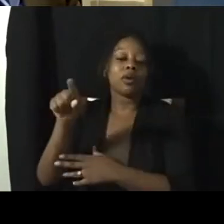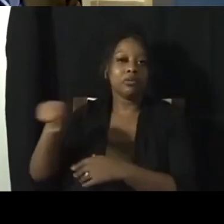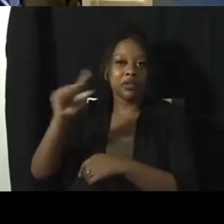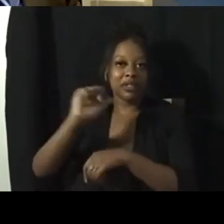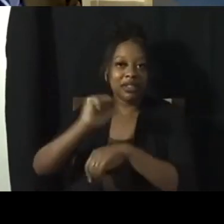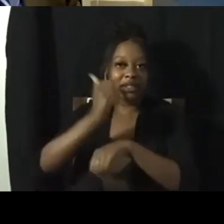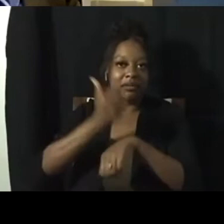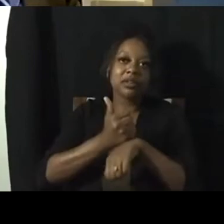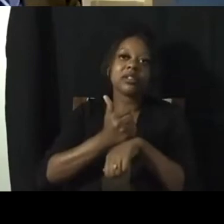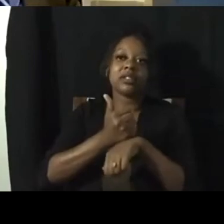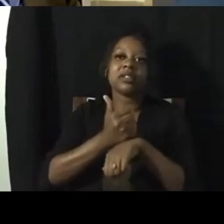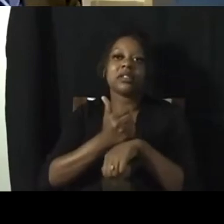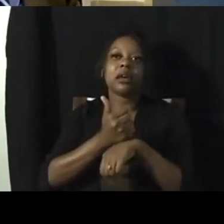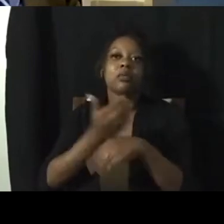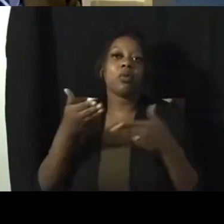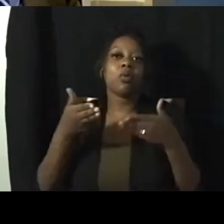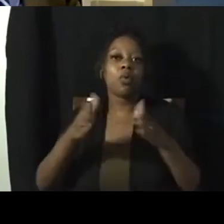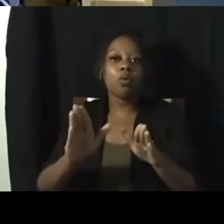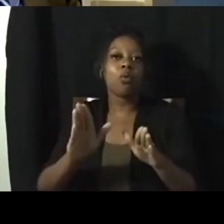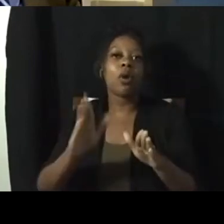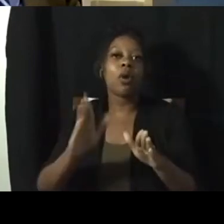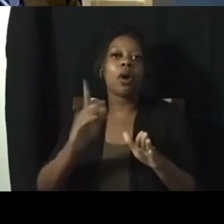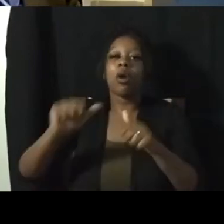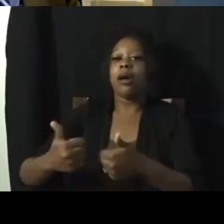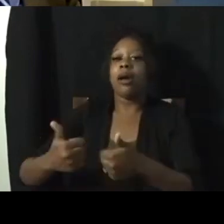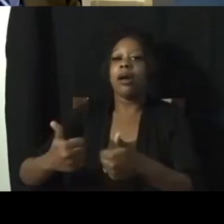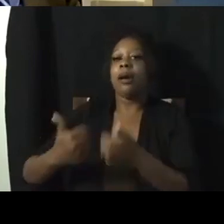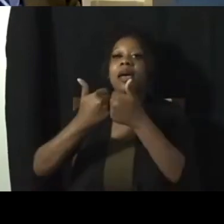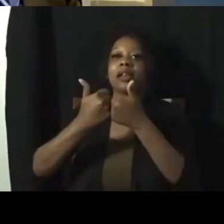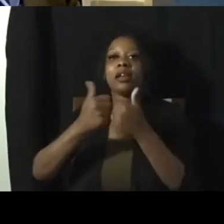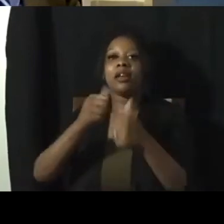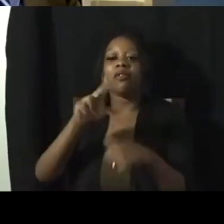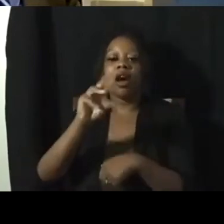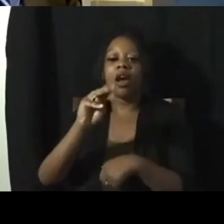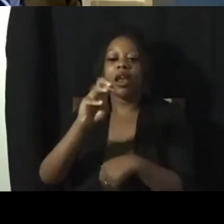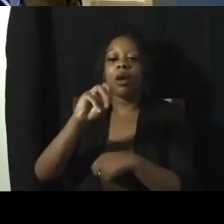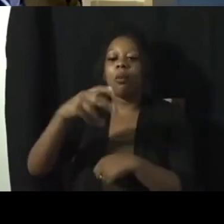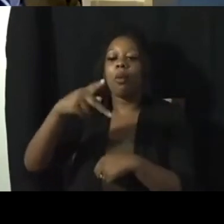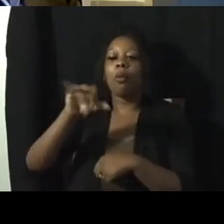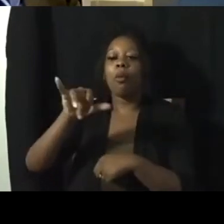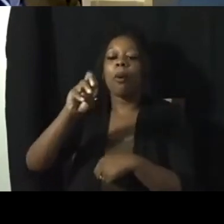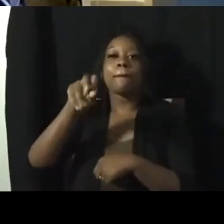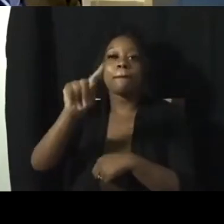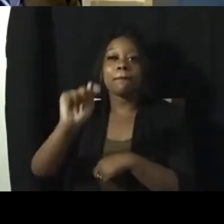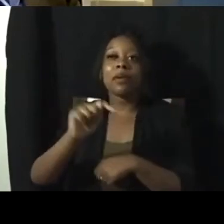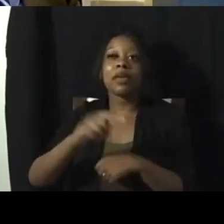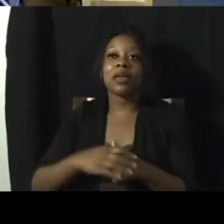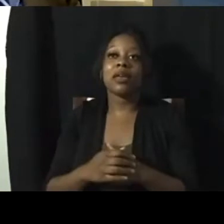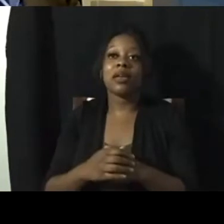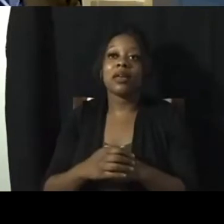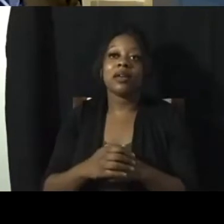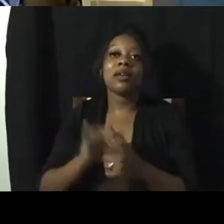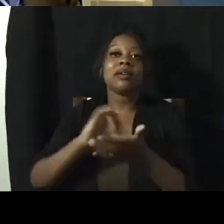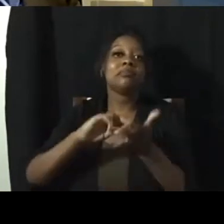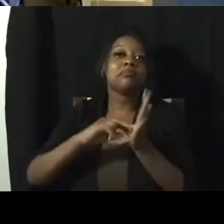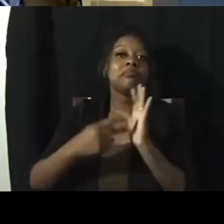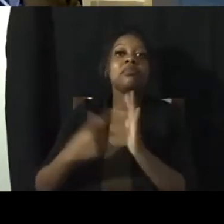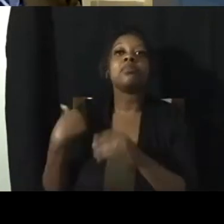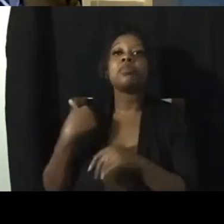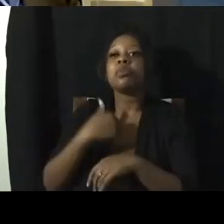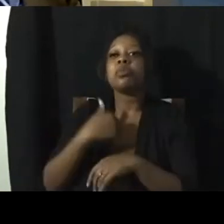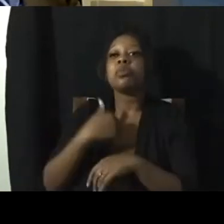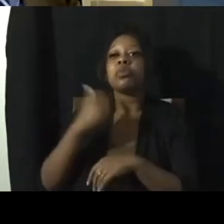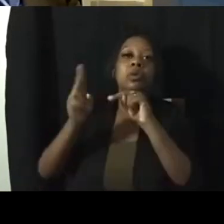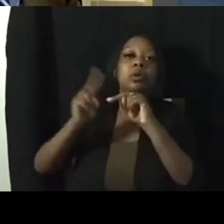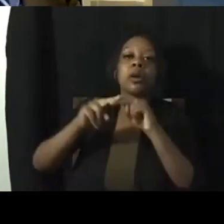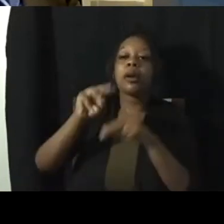away to competitive integrated employment. And through competitive, meaning that we're paying at least a minimum wage or a wage that would be